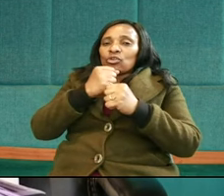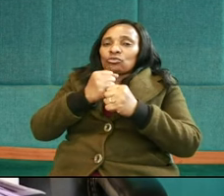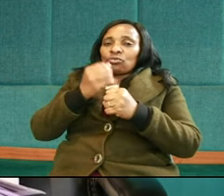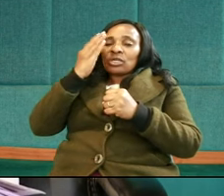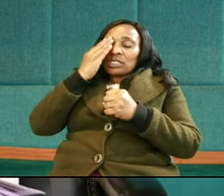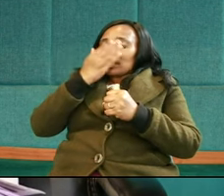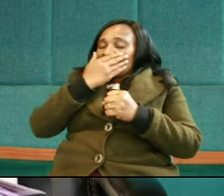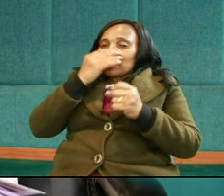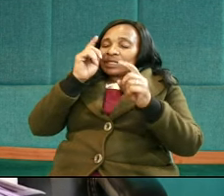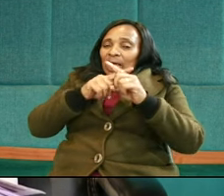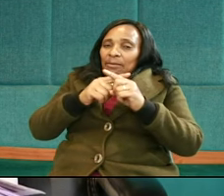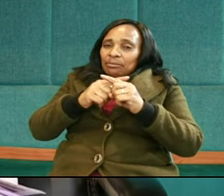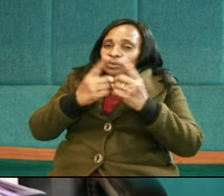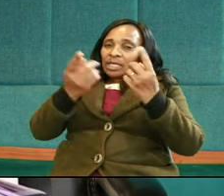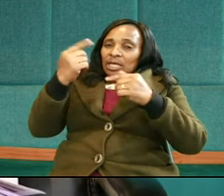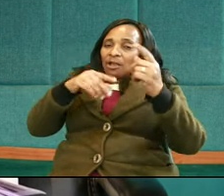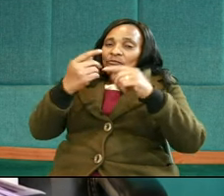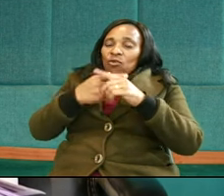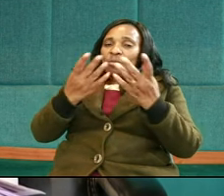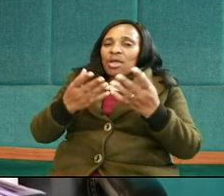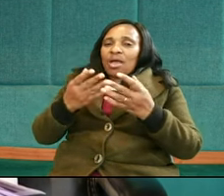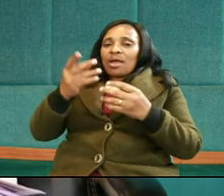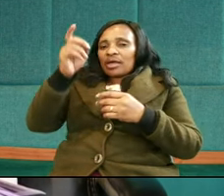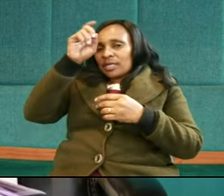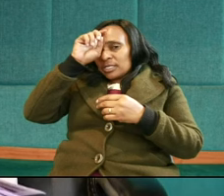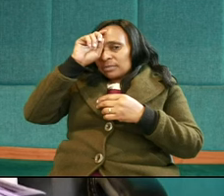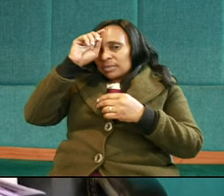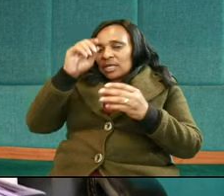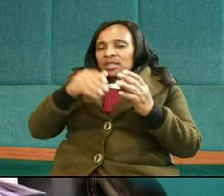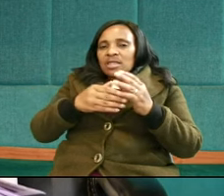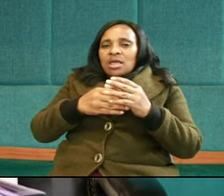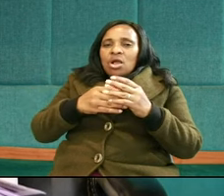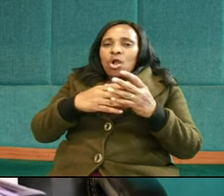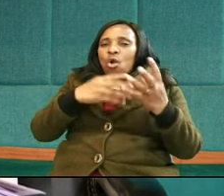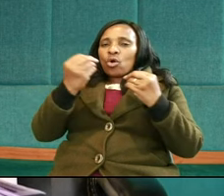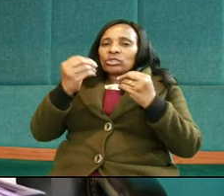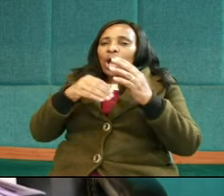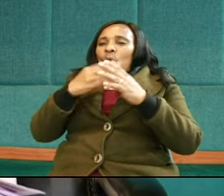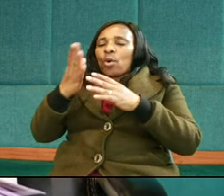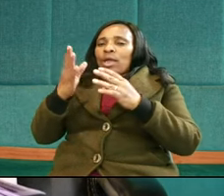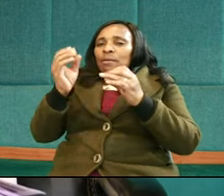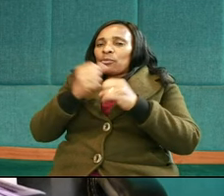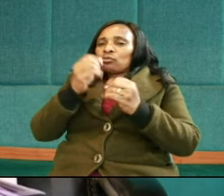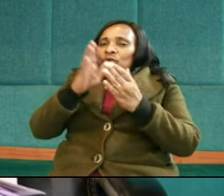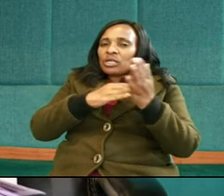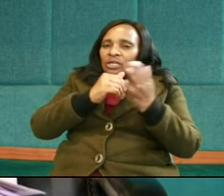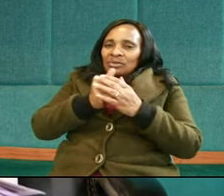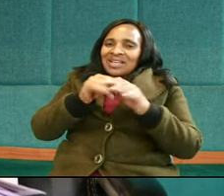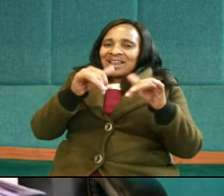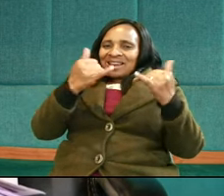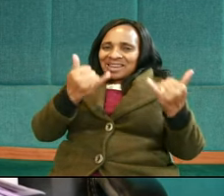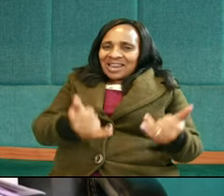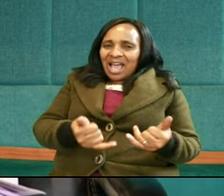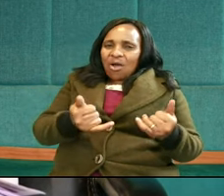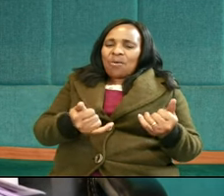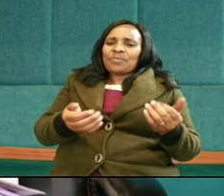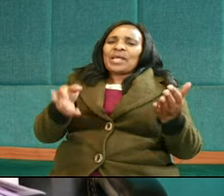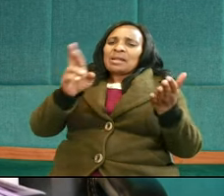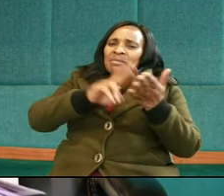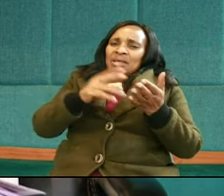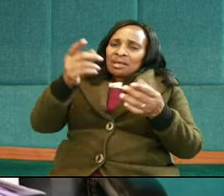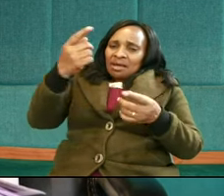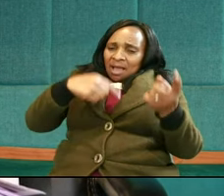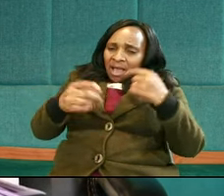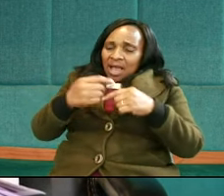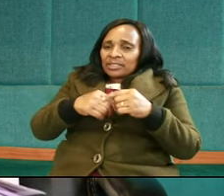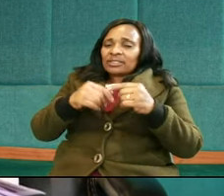when they came from Egypt. So they turned away from them and did not destroy them. See, they are now repaying us by coming